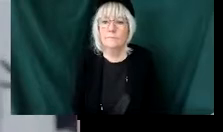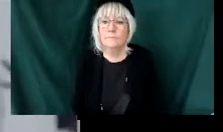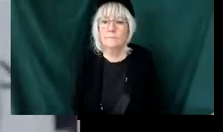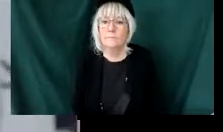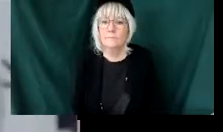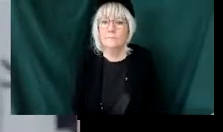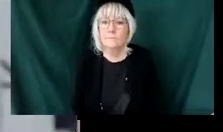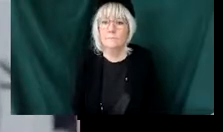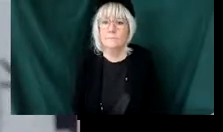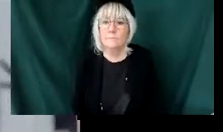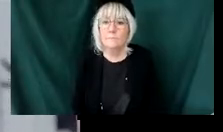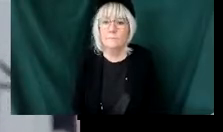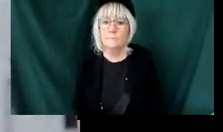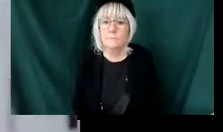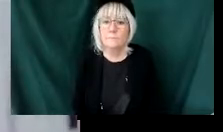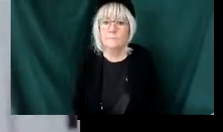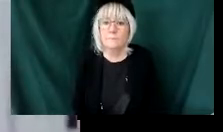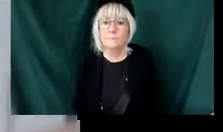transparent